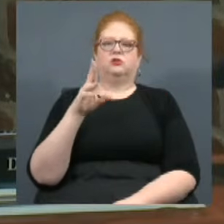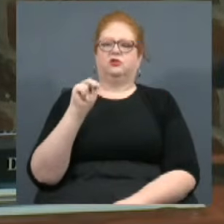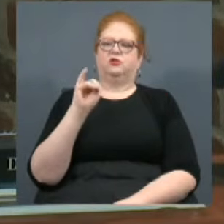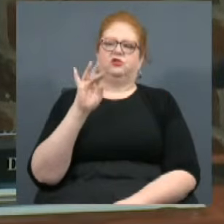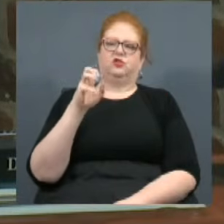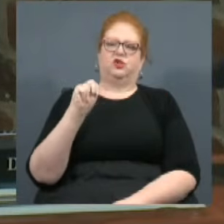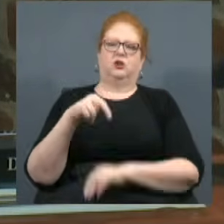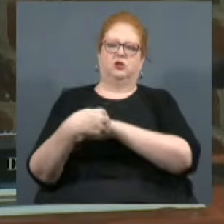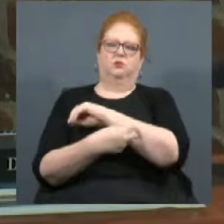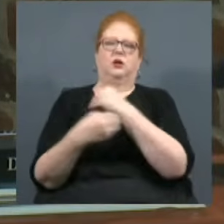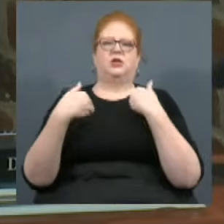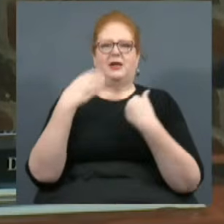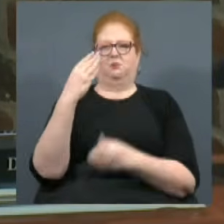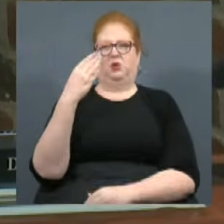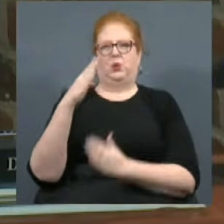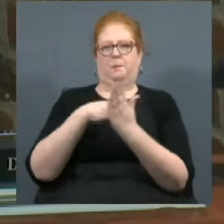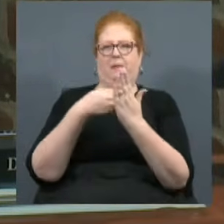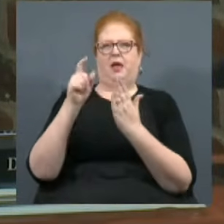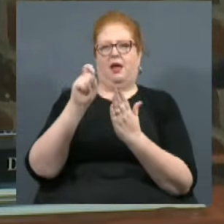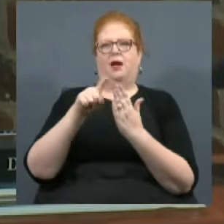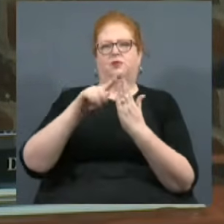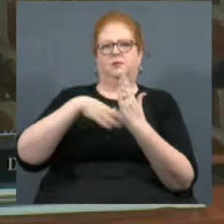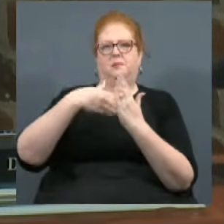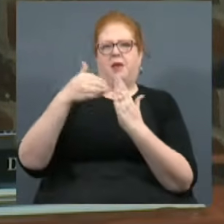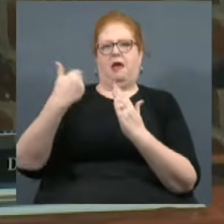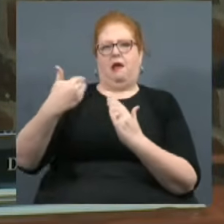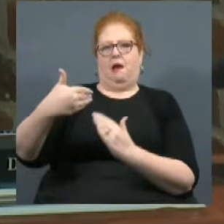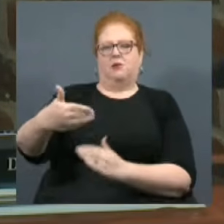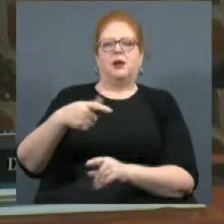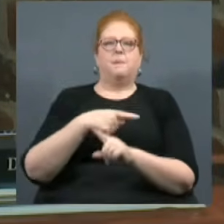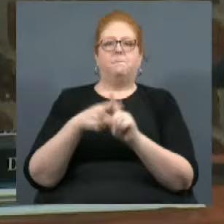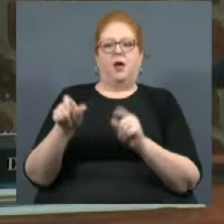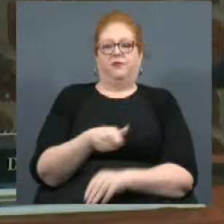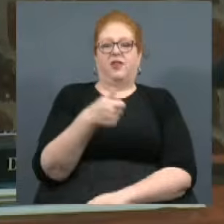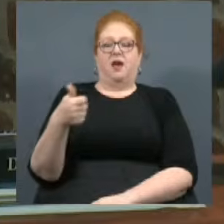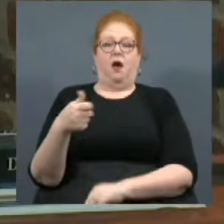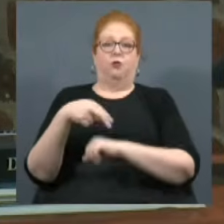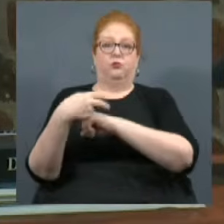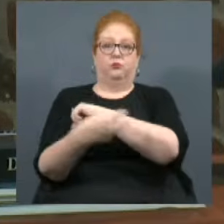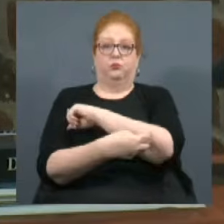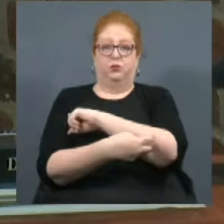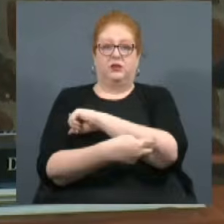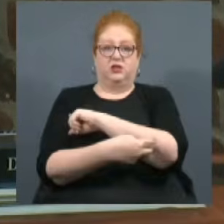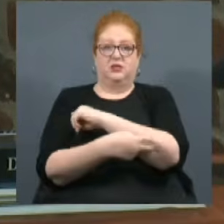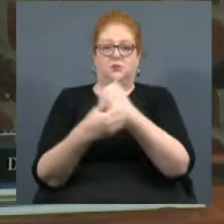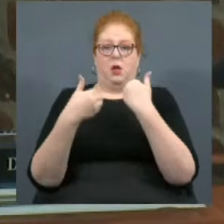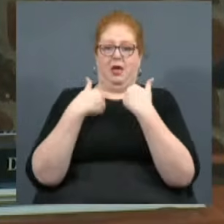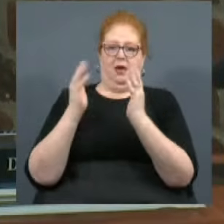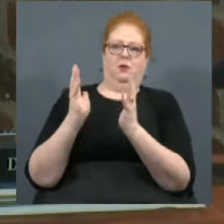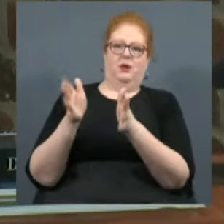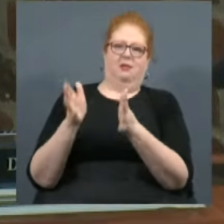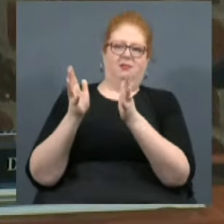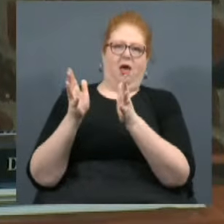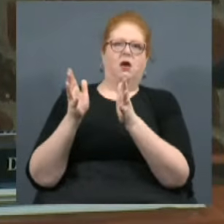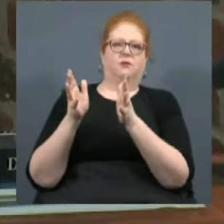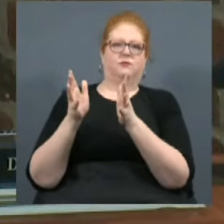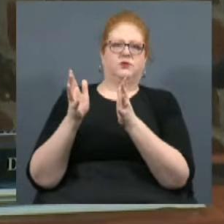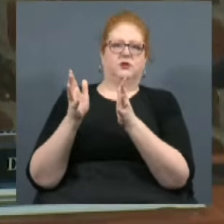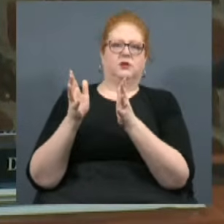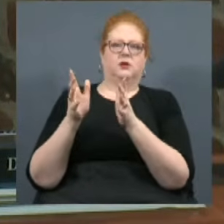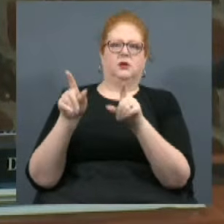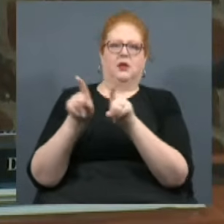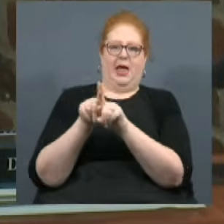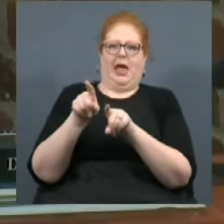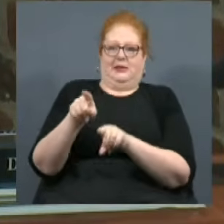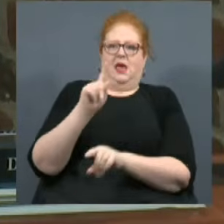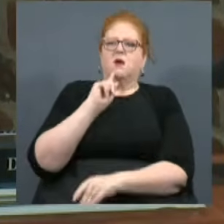sometimes. The other bridges were left in place just like they were, and then the